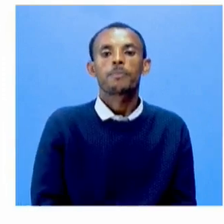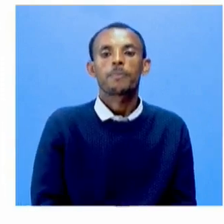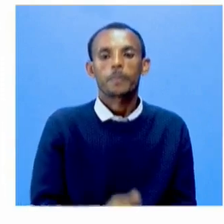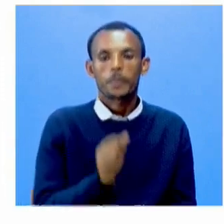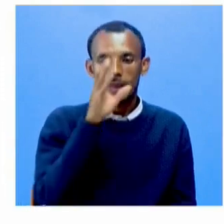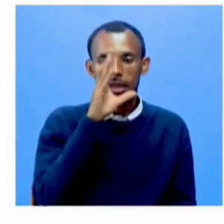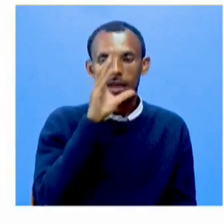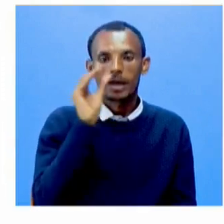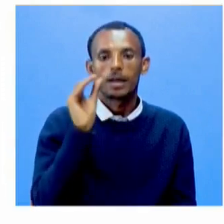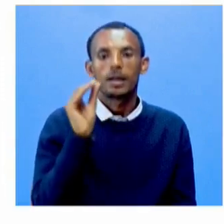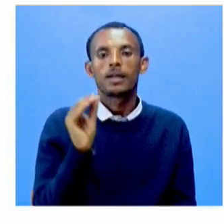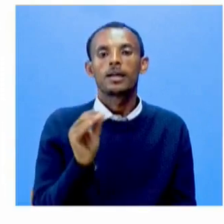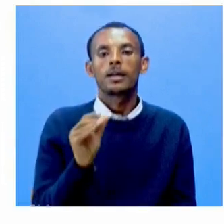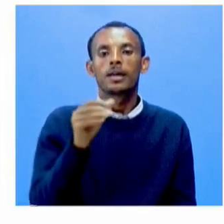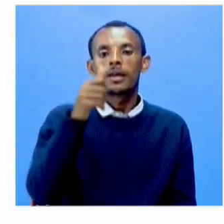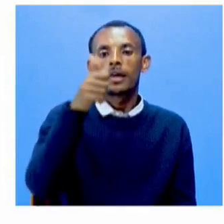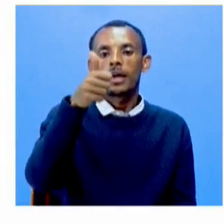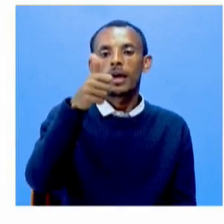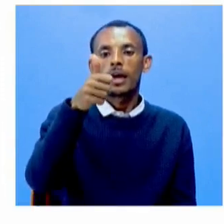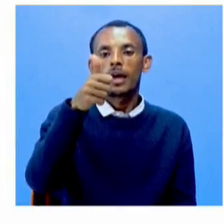And here says AD.